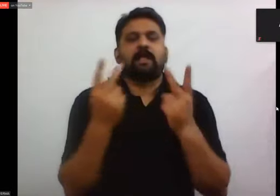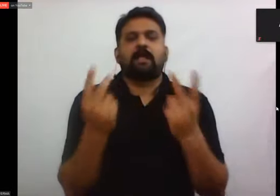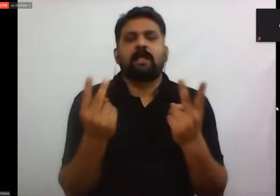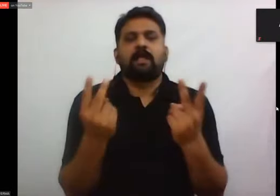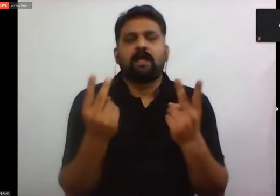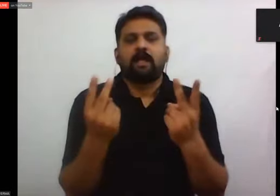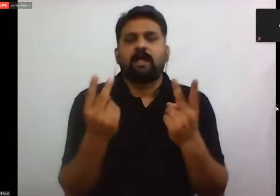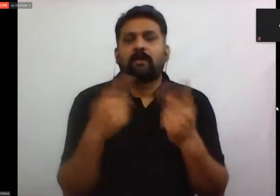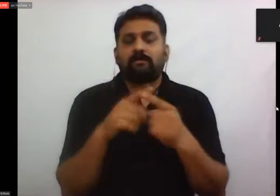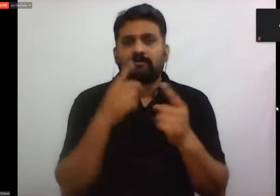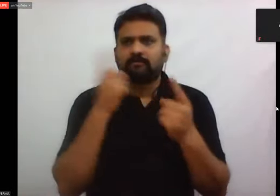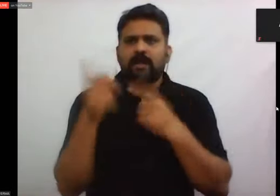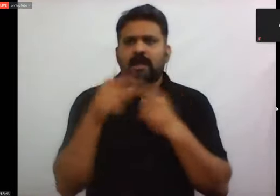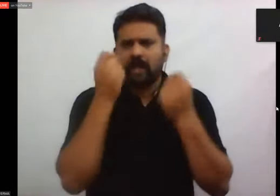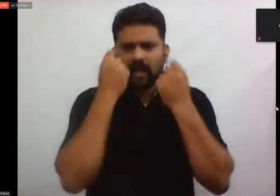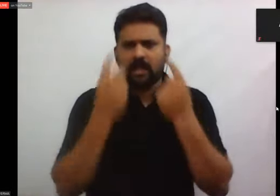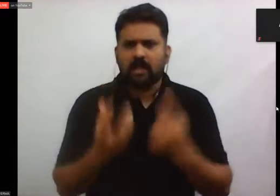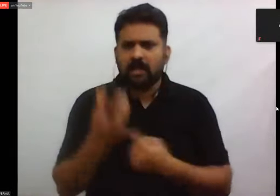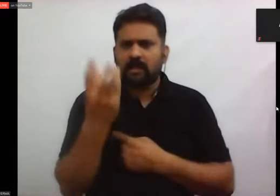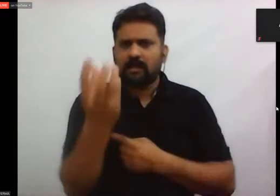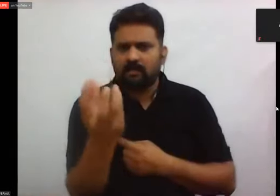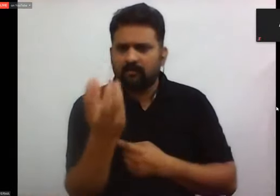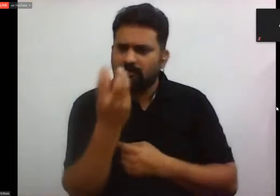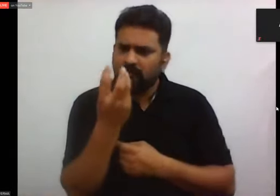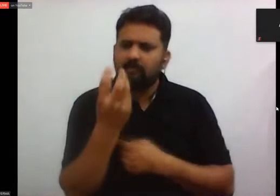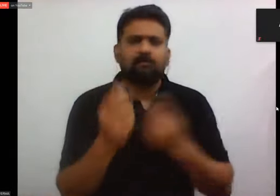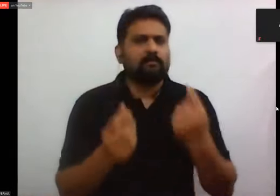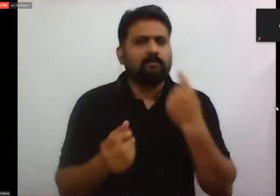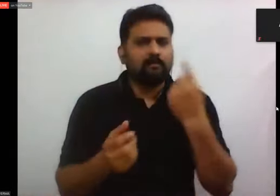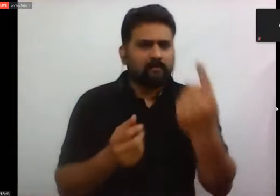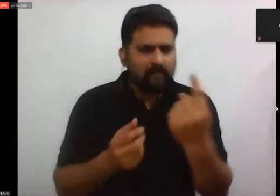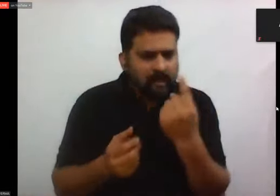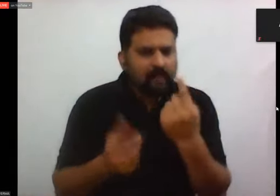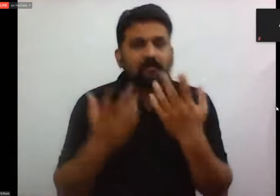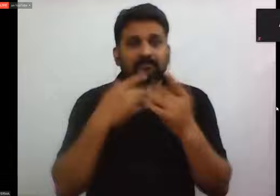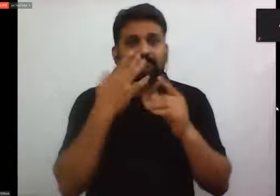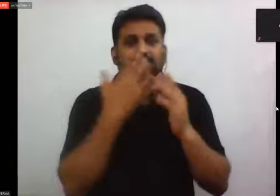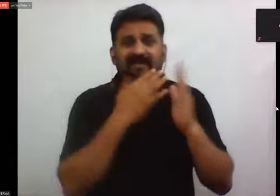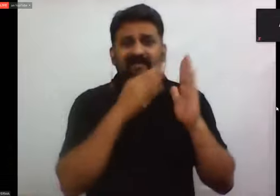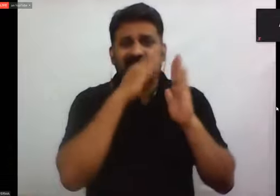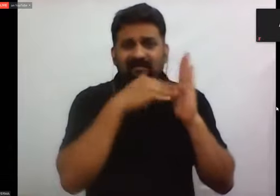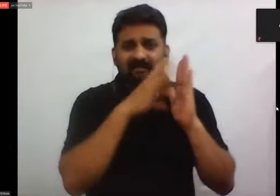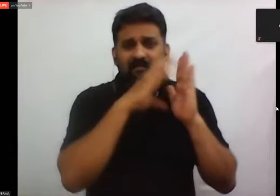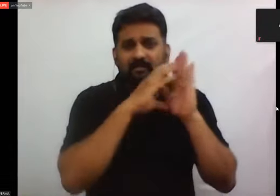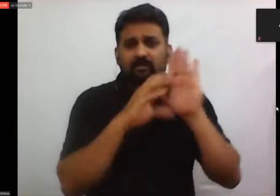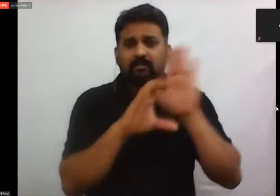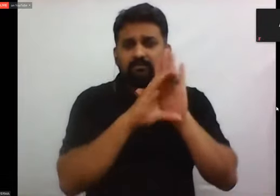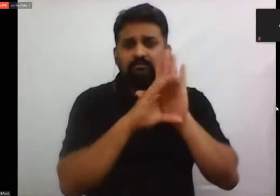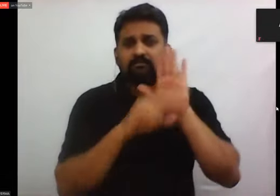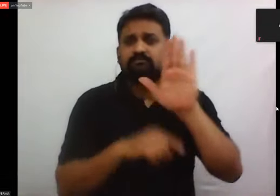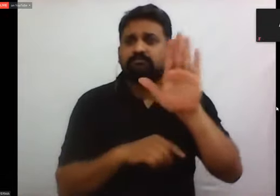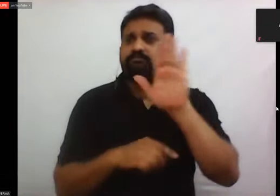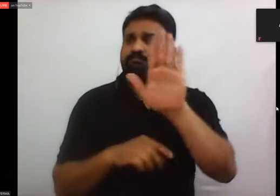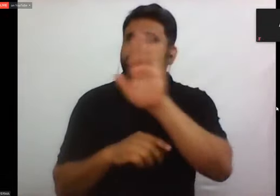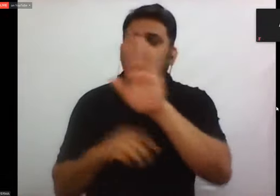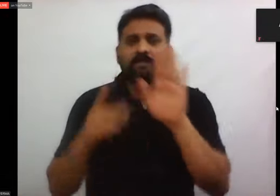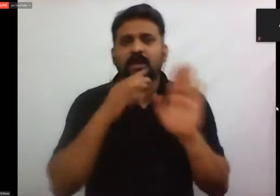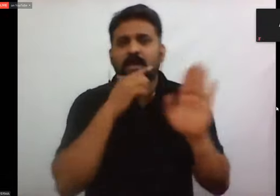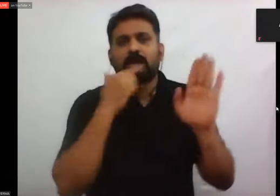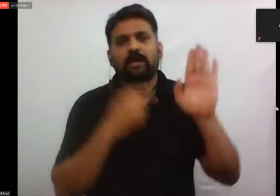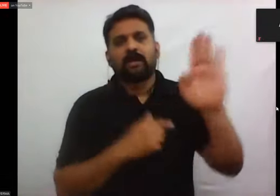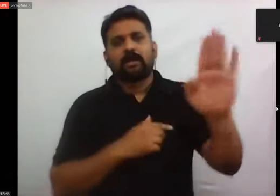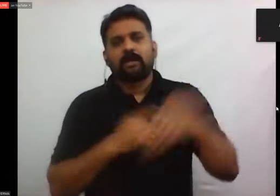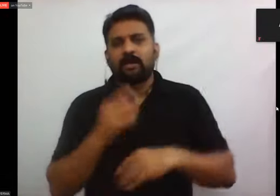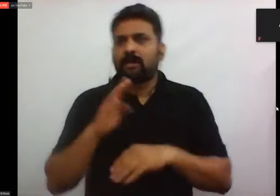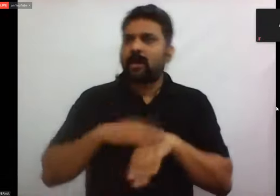more easily. Yeah. Because it doesn't make any sense for them to have those square, ye square red hai or a ye square. So